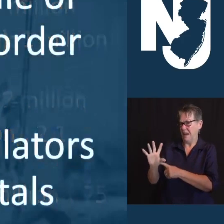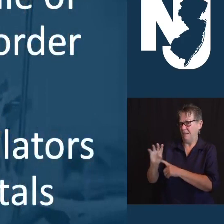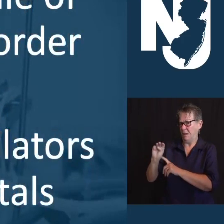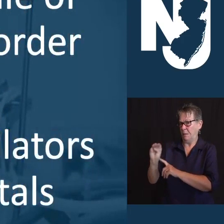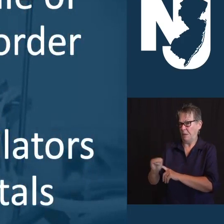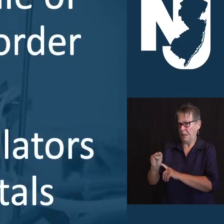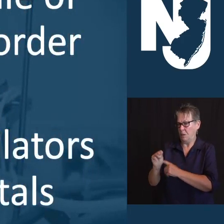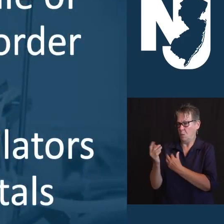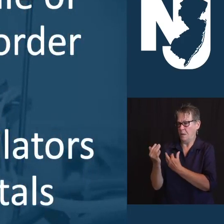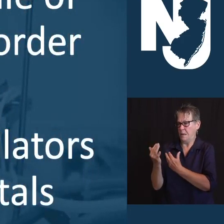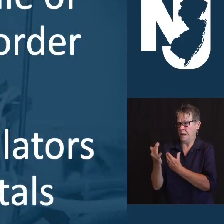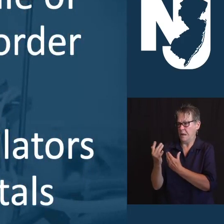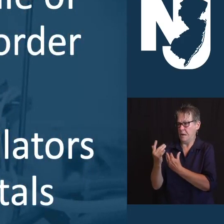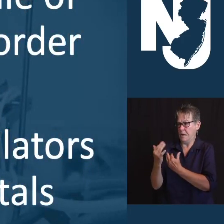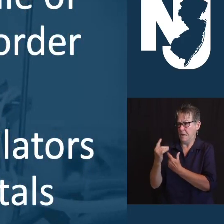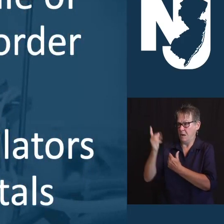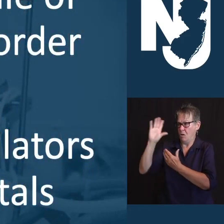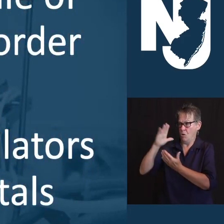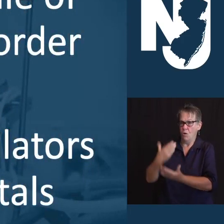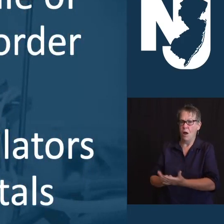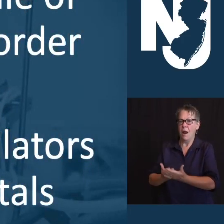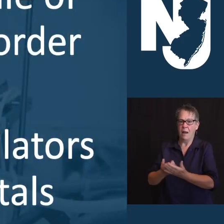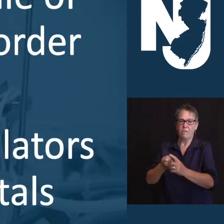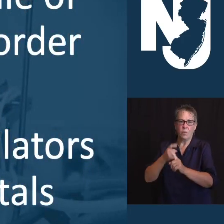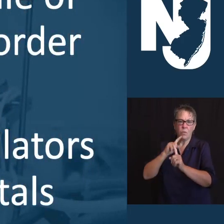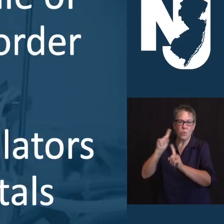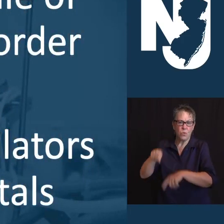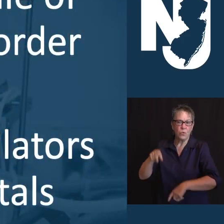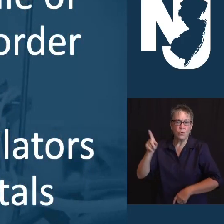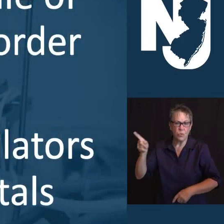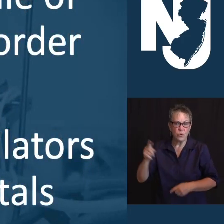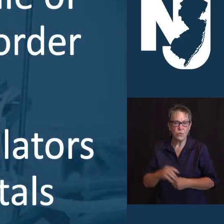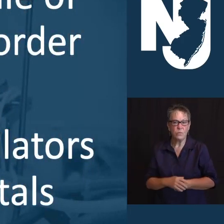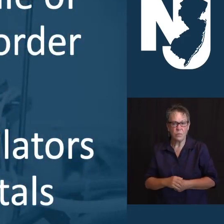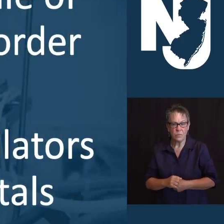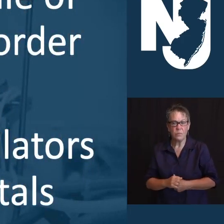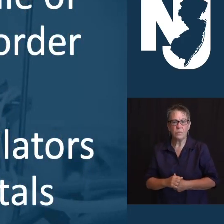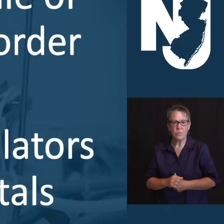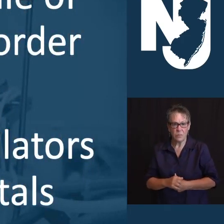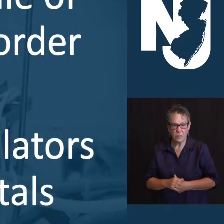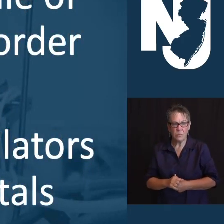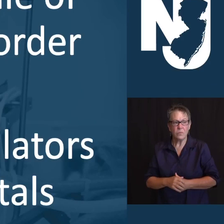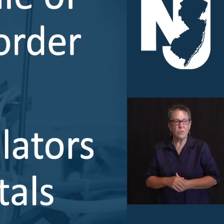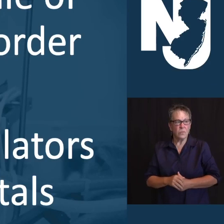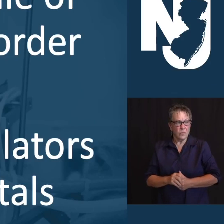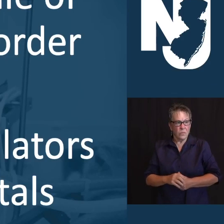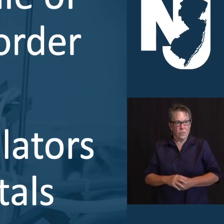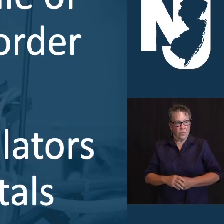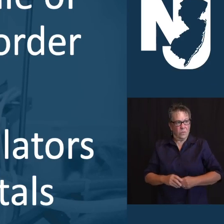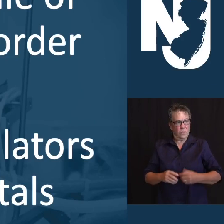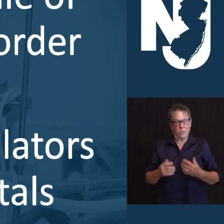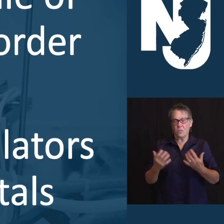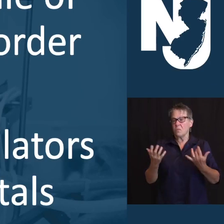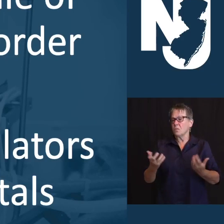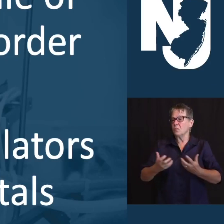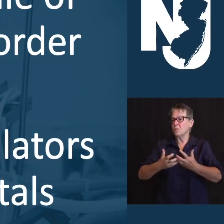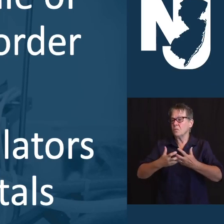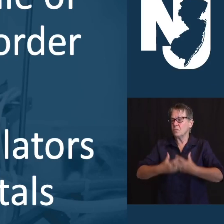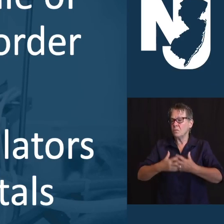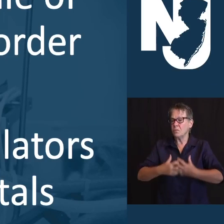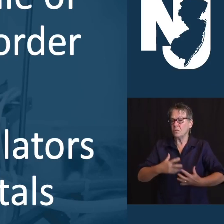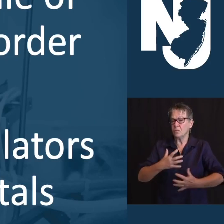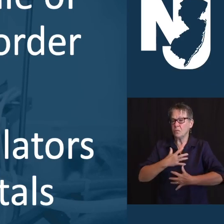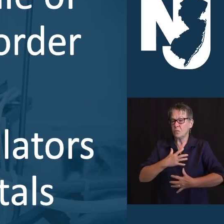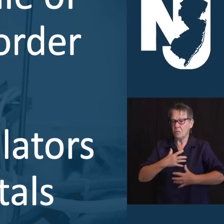recall, much of the spring was spent specifically sourcing ventilators, and we now have a state